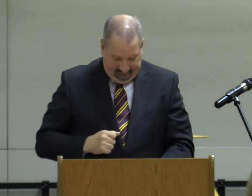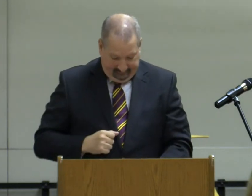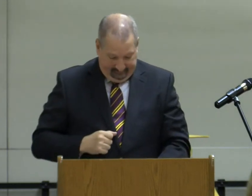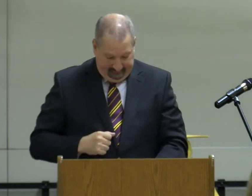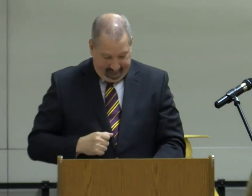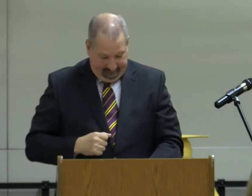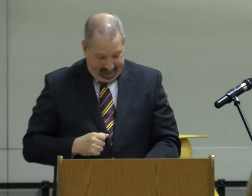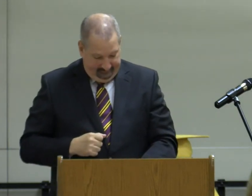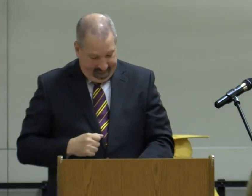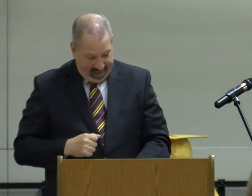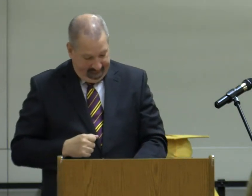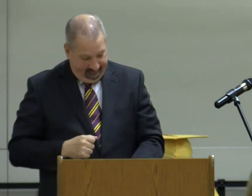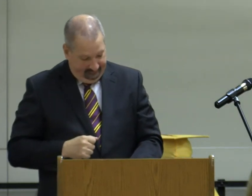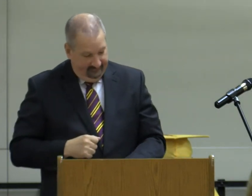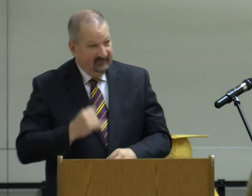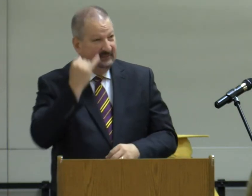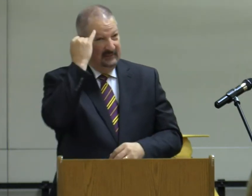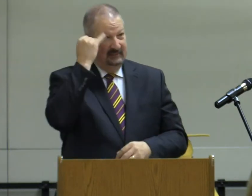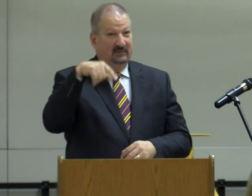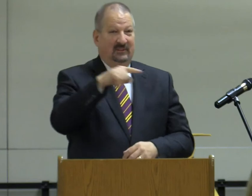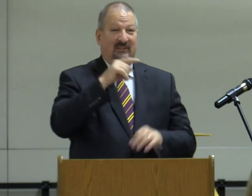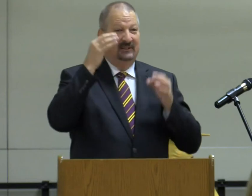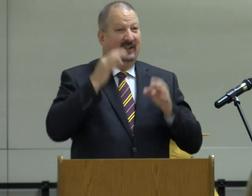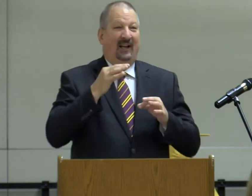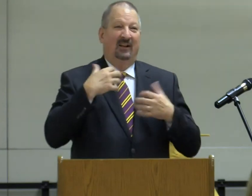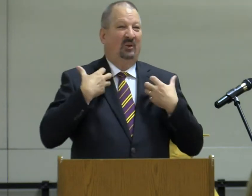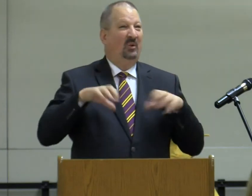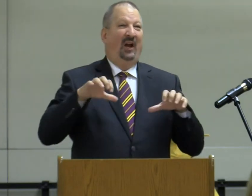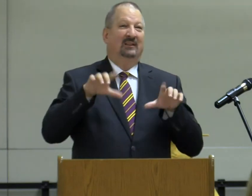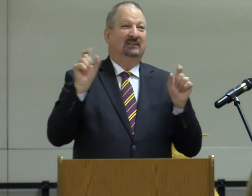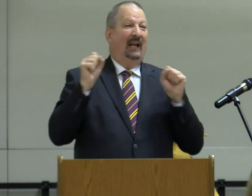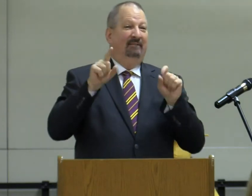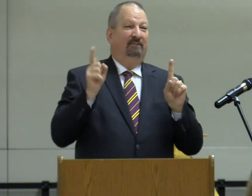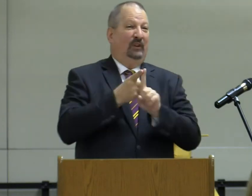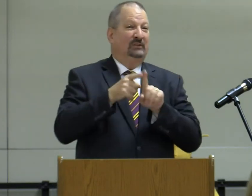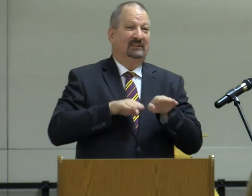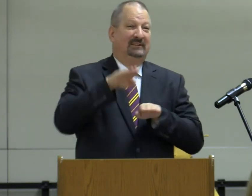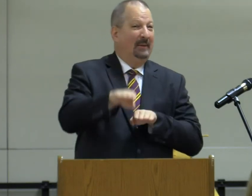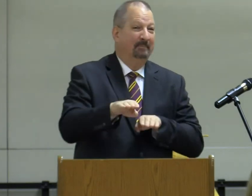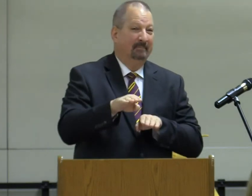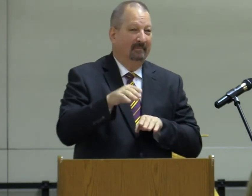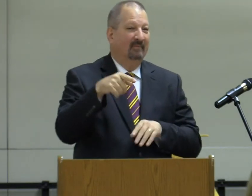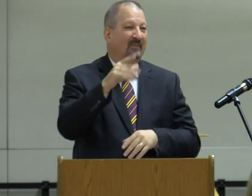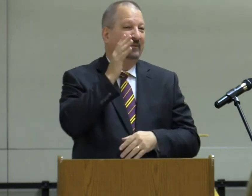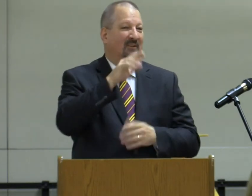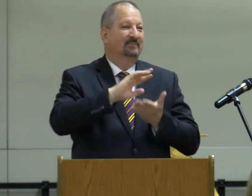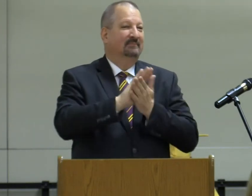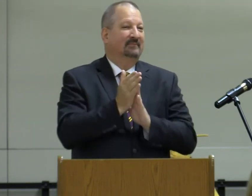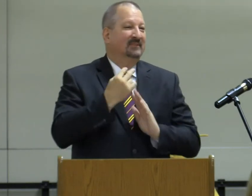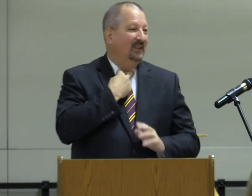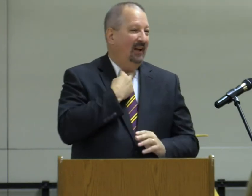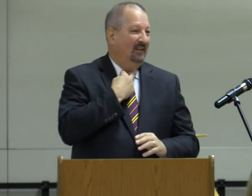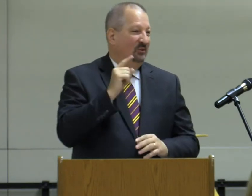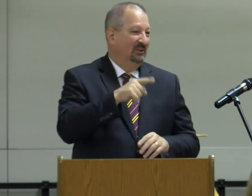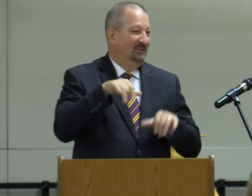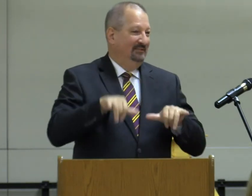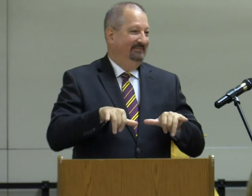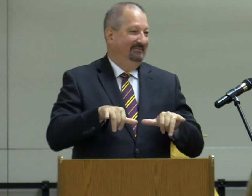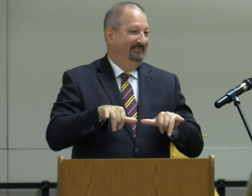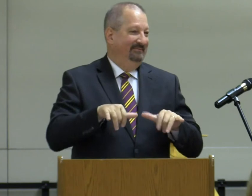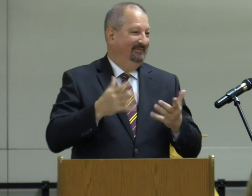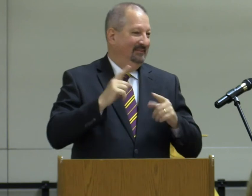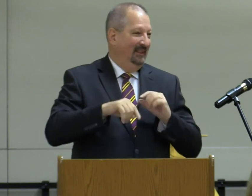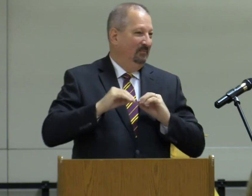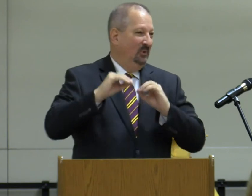So taking that one step at a time every day makes that goal attainable. And it might be tricky to take that first